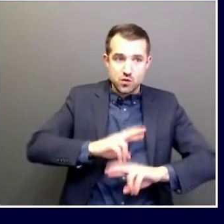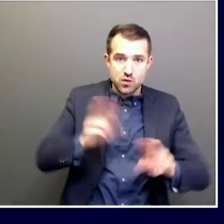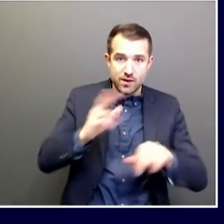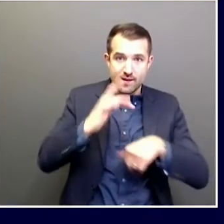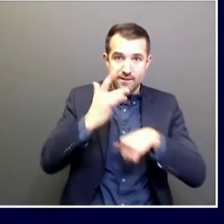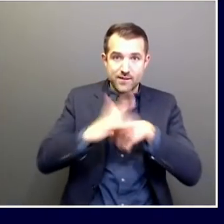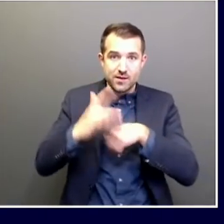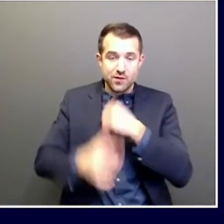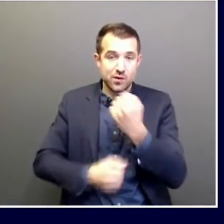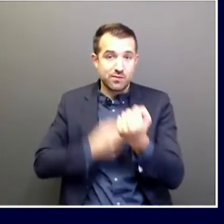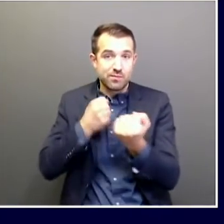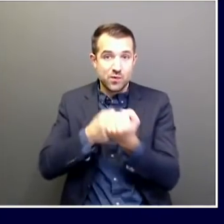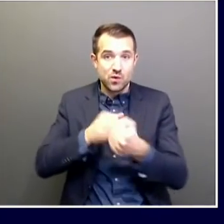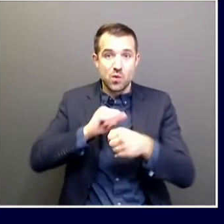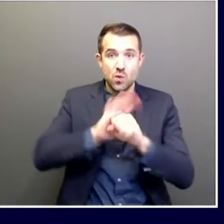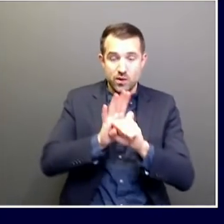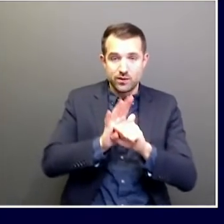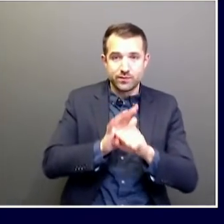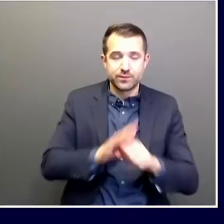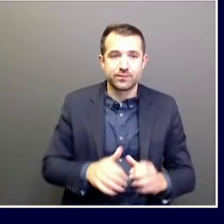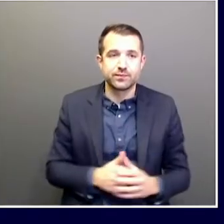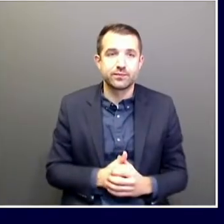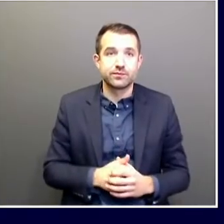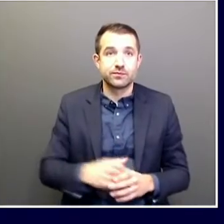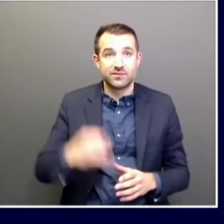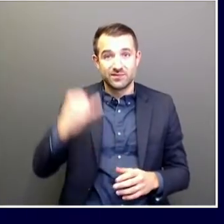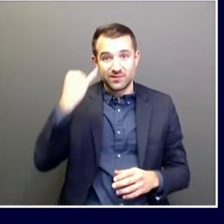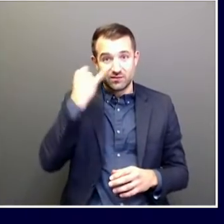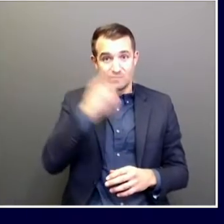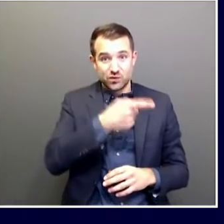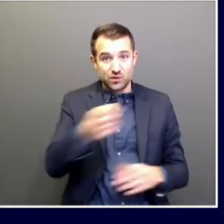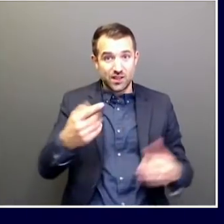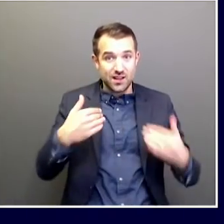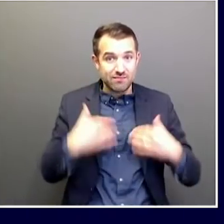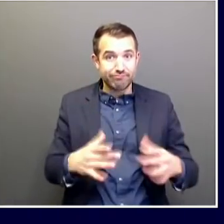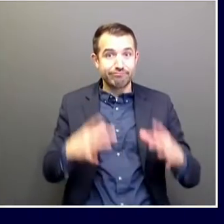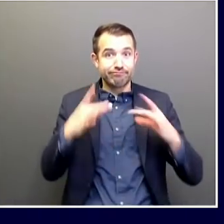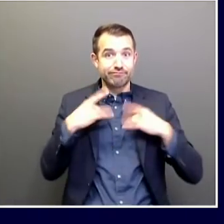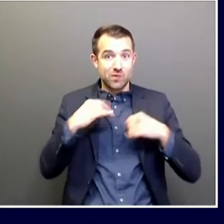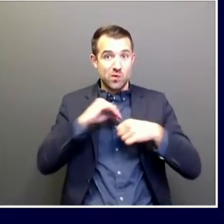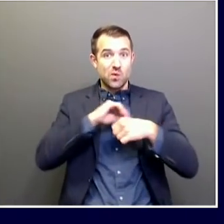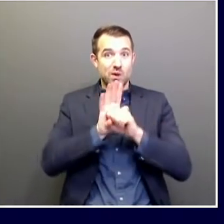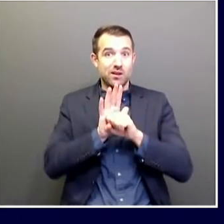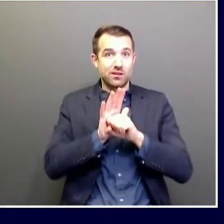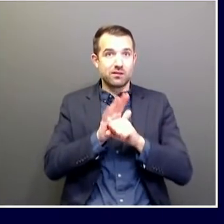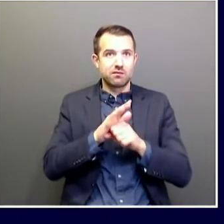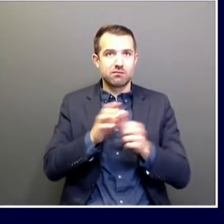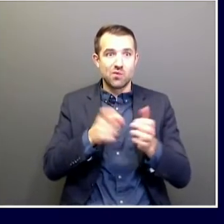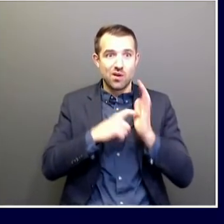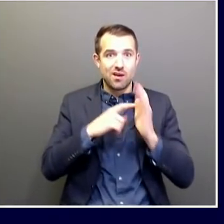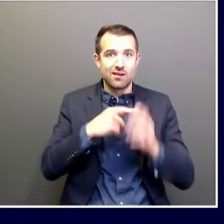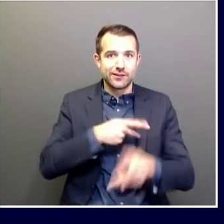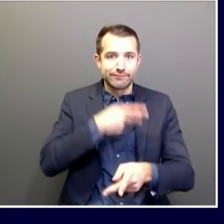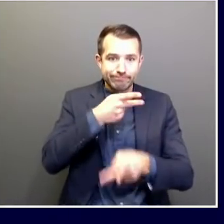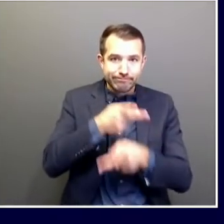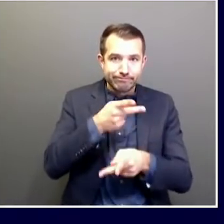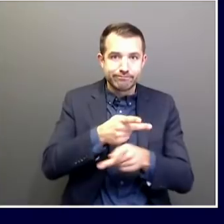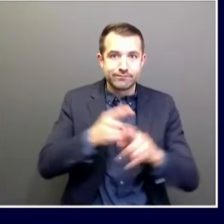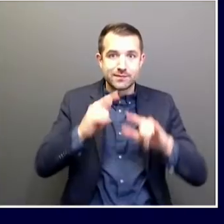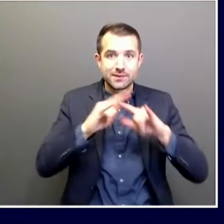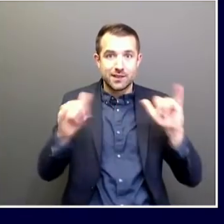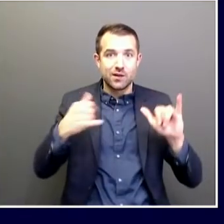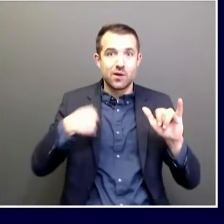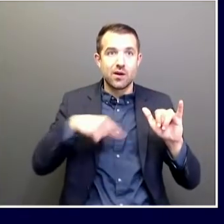treat people who have COVID-19 as well as people with cancer or heart attack or other illnesses. We're working with our schools to think